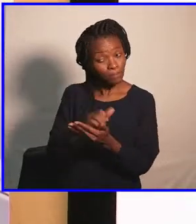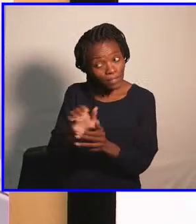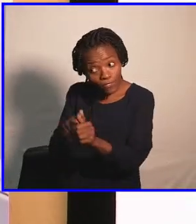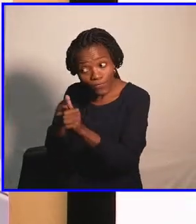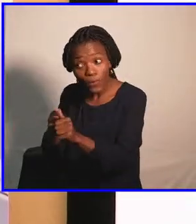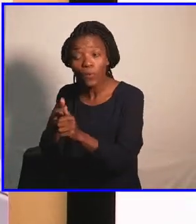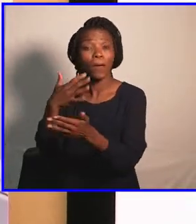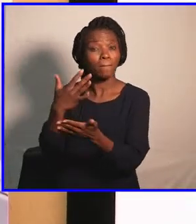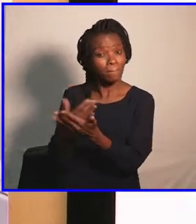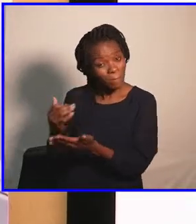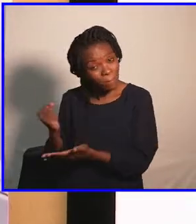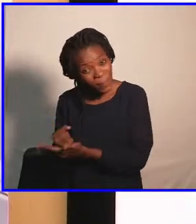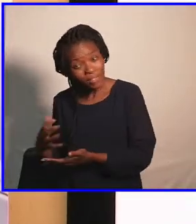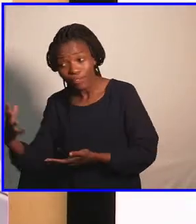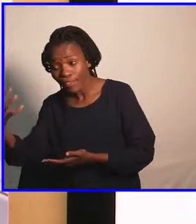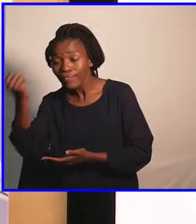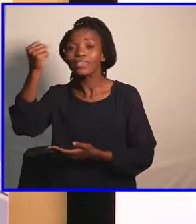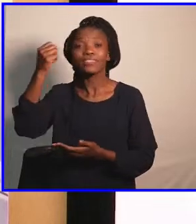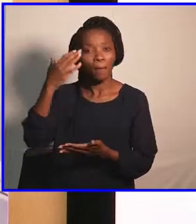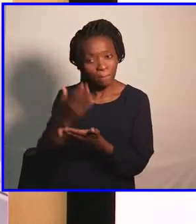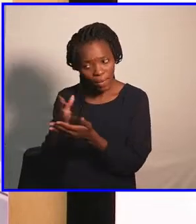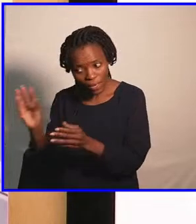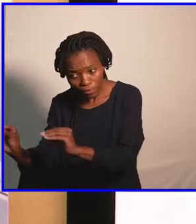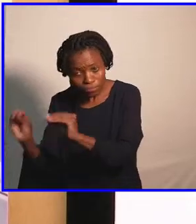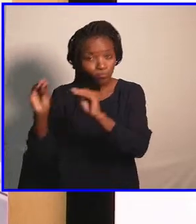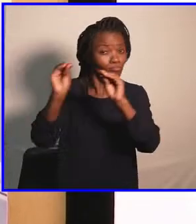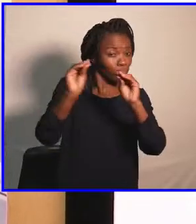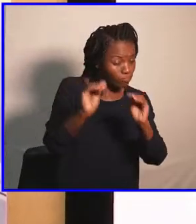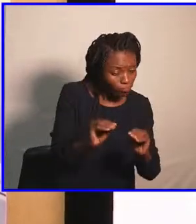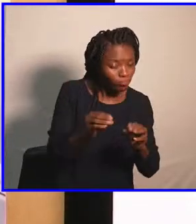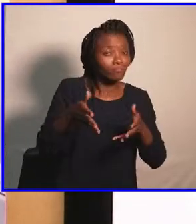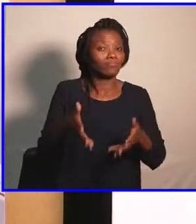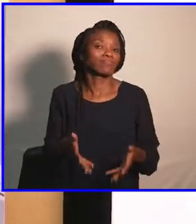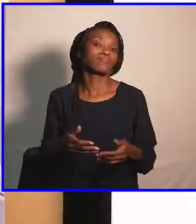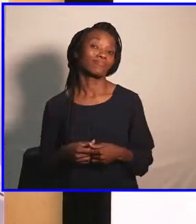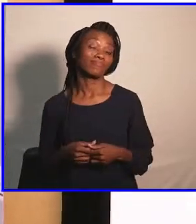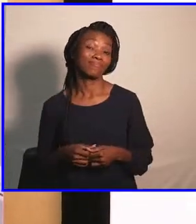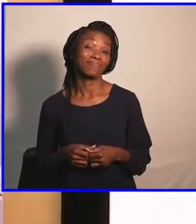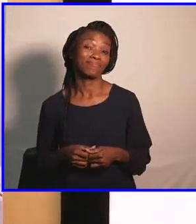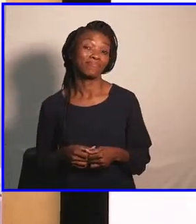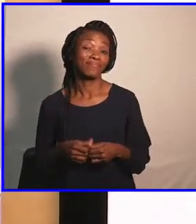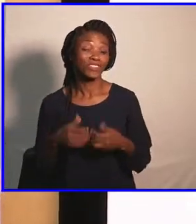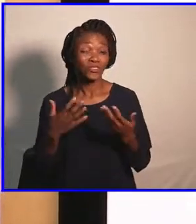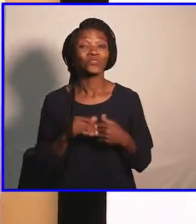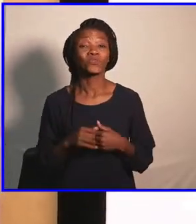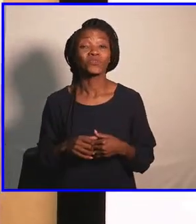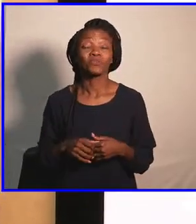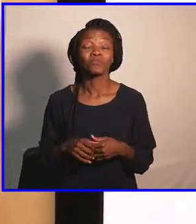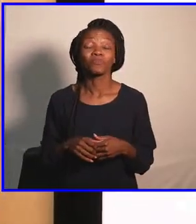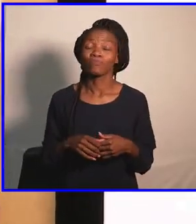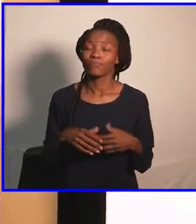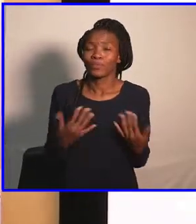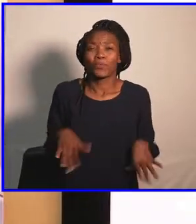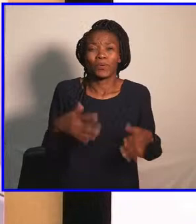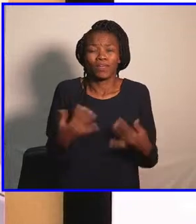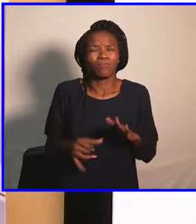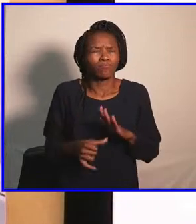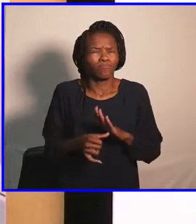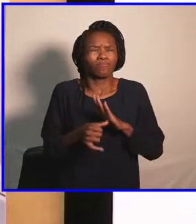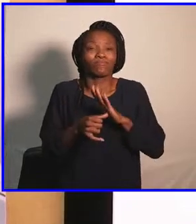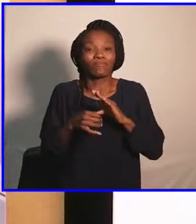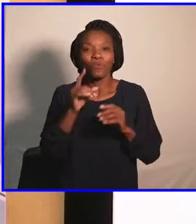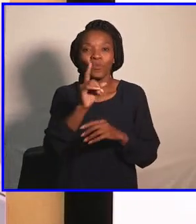fetched, it has to be mobilized and brought in. And the most impressive part